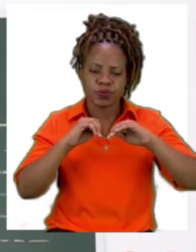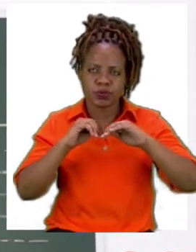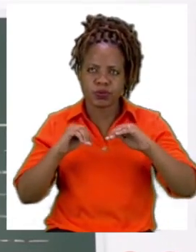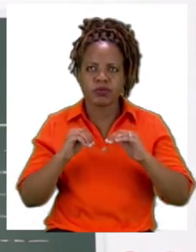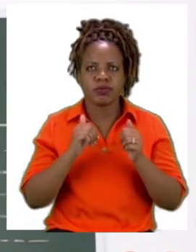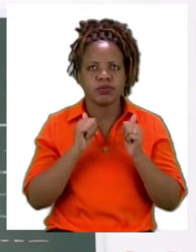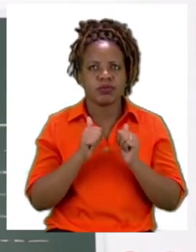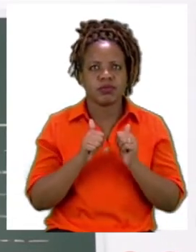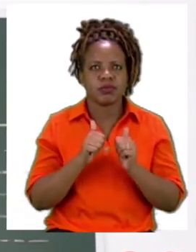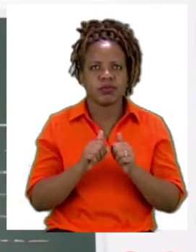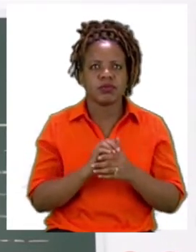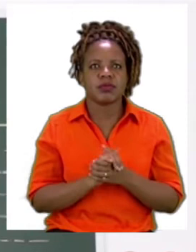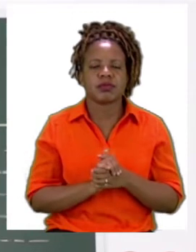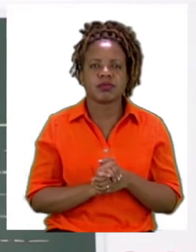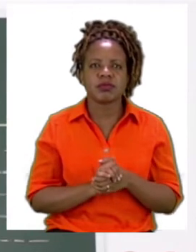G ends.